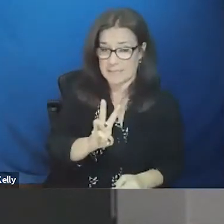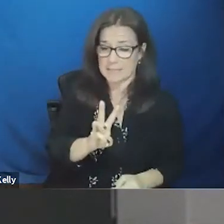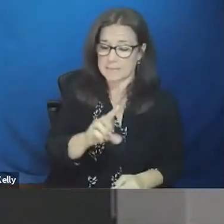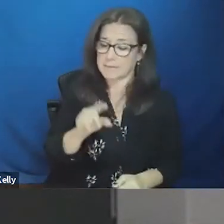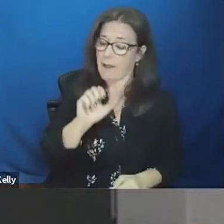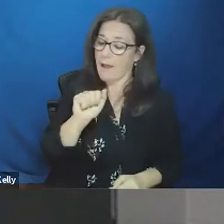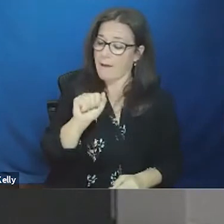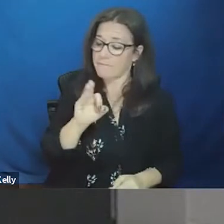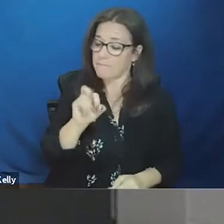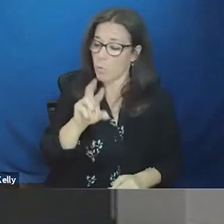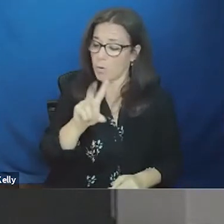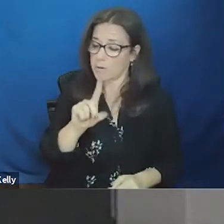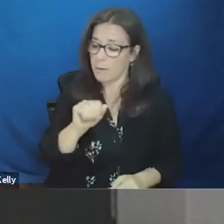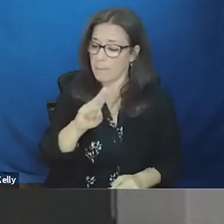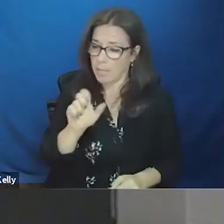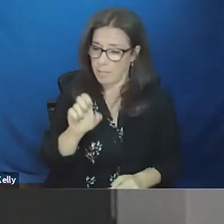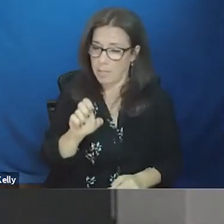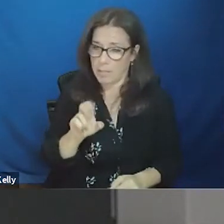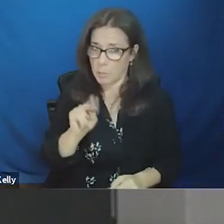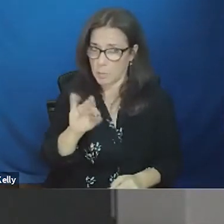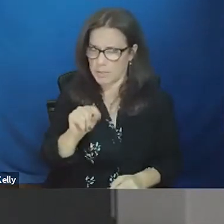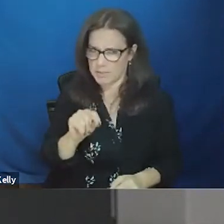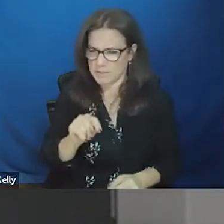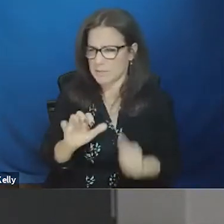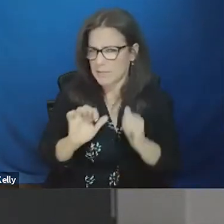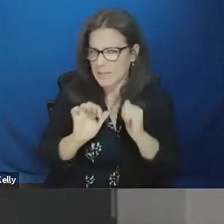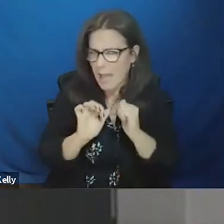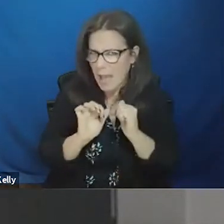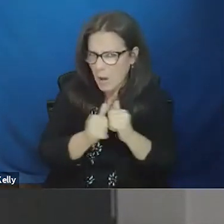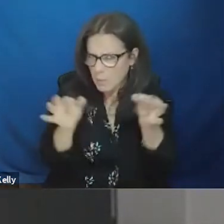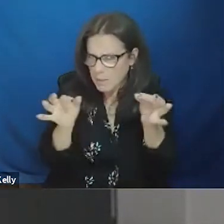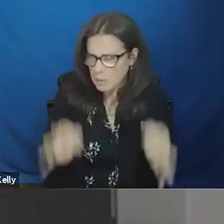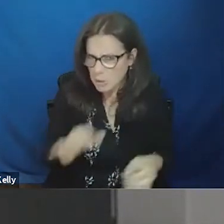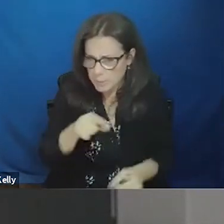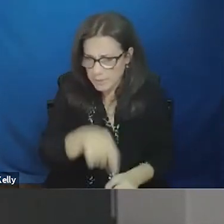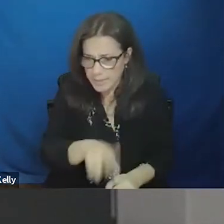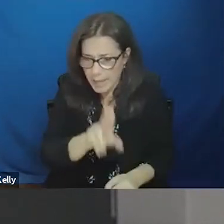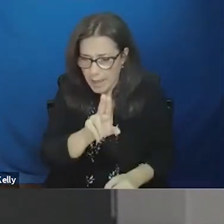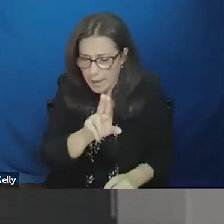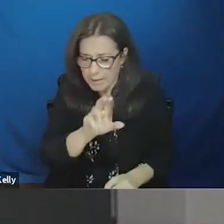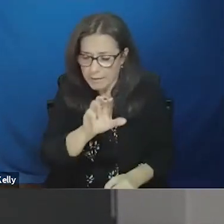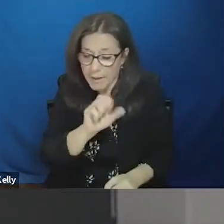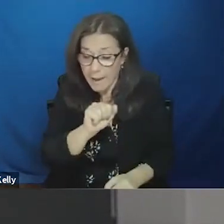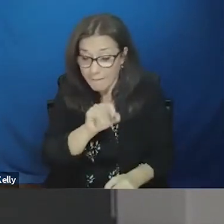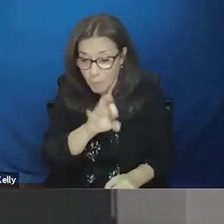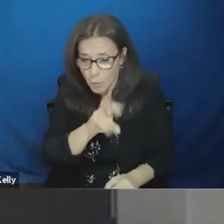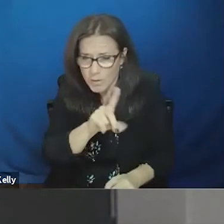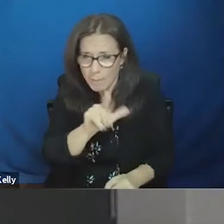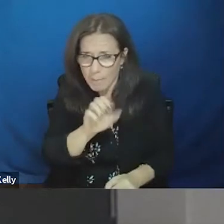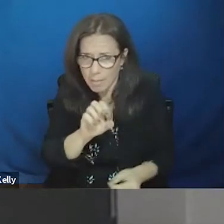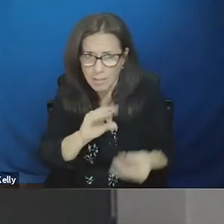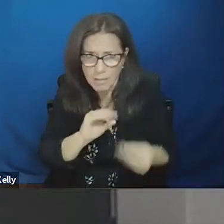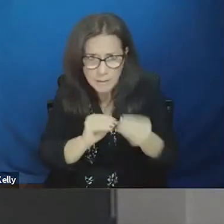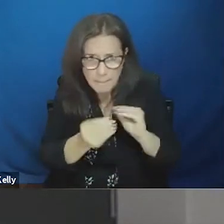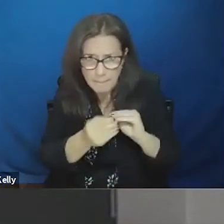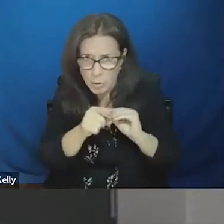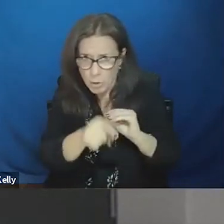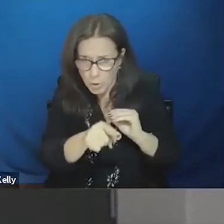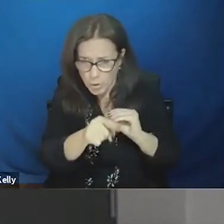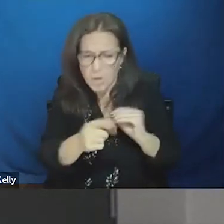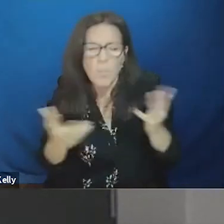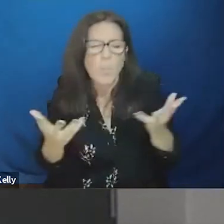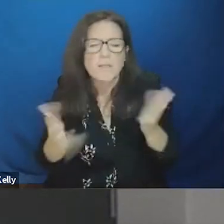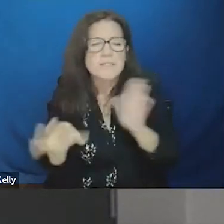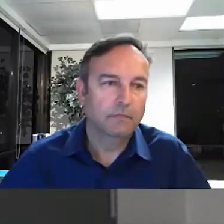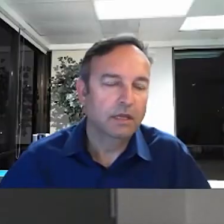How is it determined that 56 are affordable units? May we increase that number, or what's the formula used to